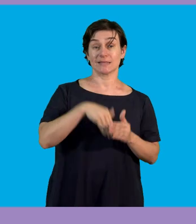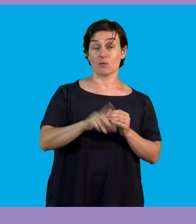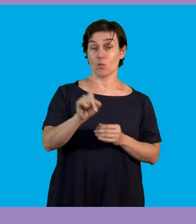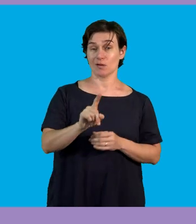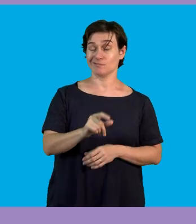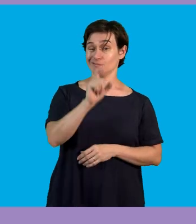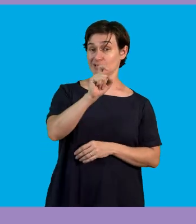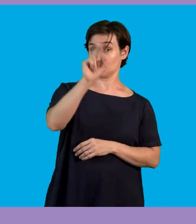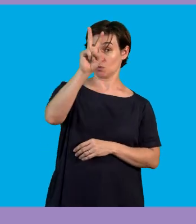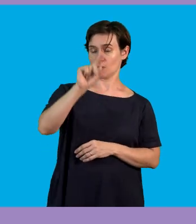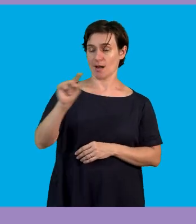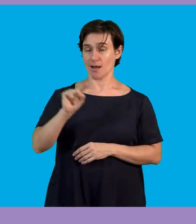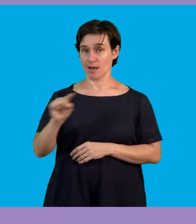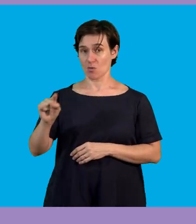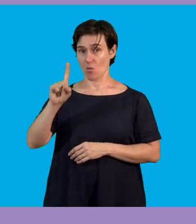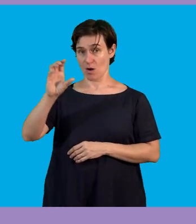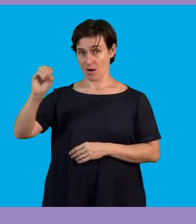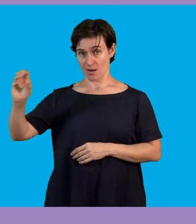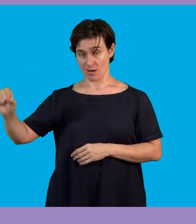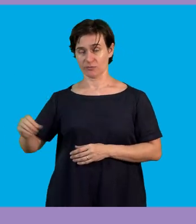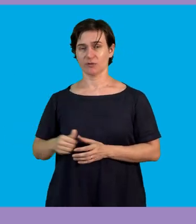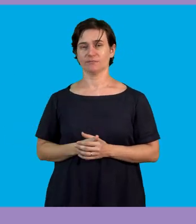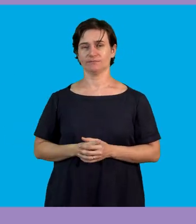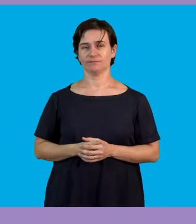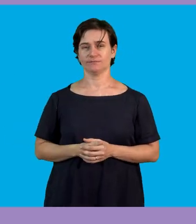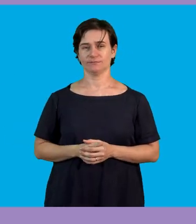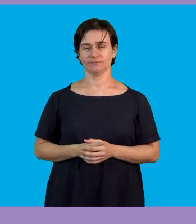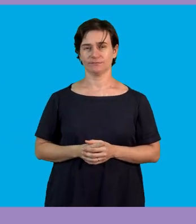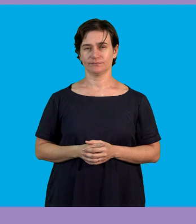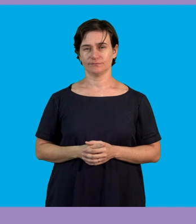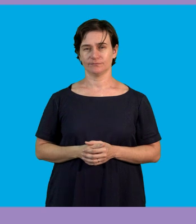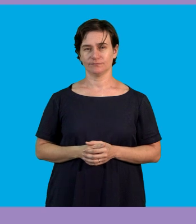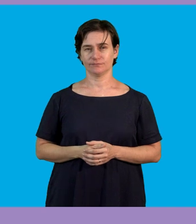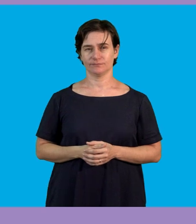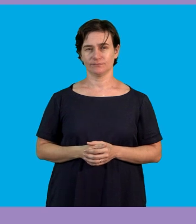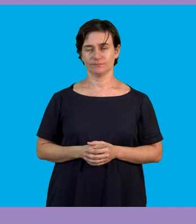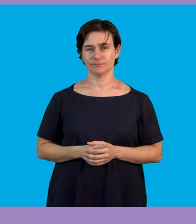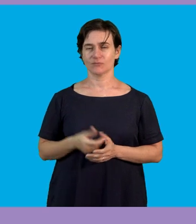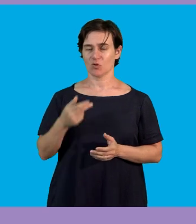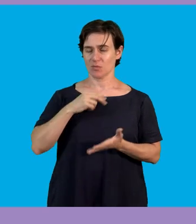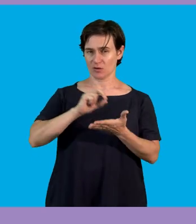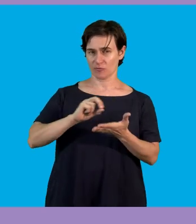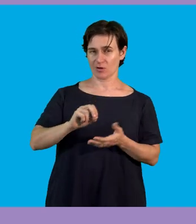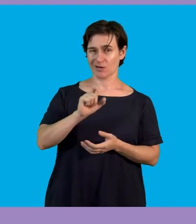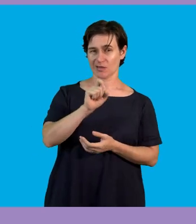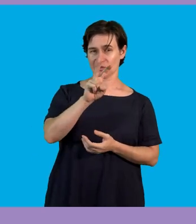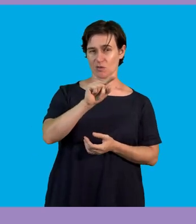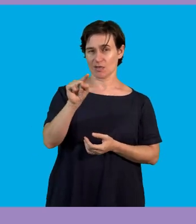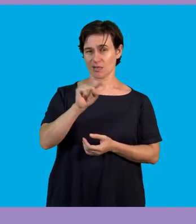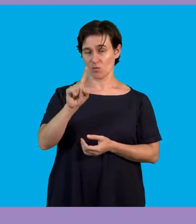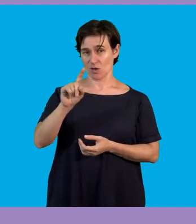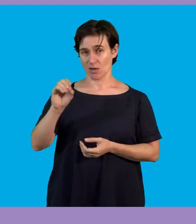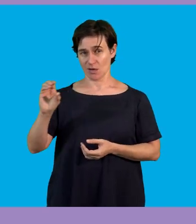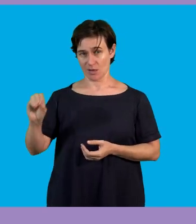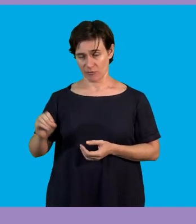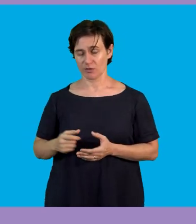Solve for x in x squared equals to 100. X squared equals